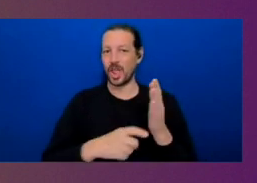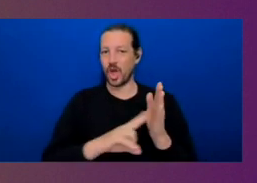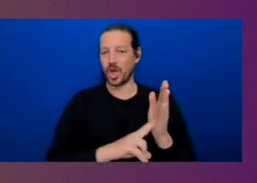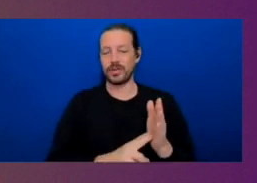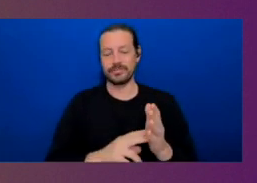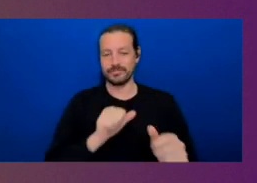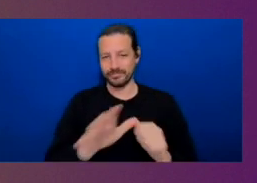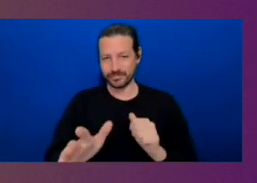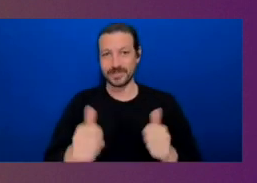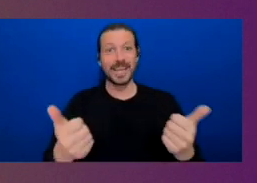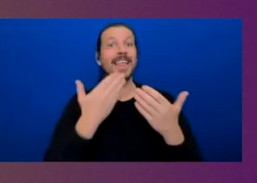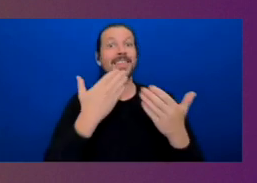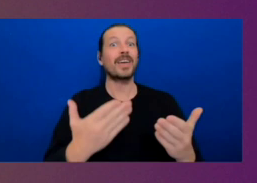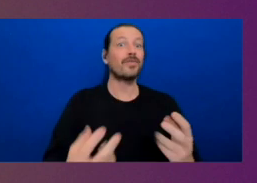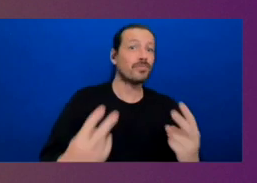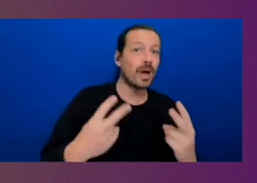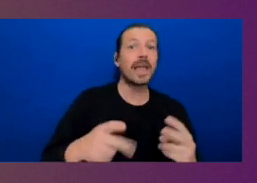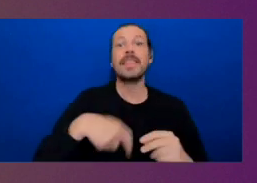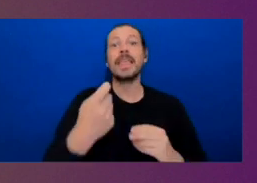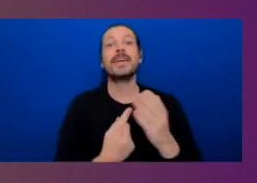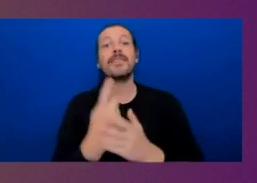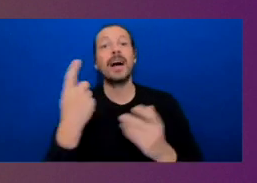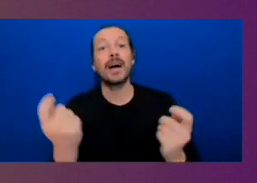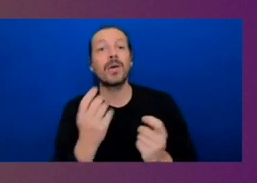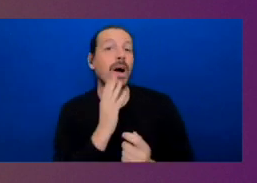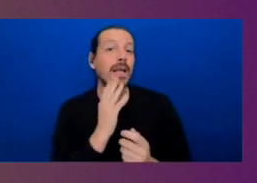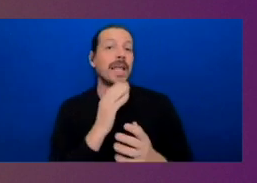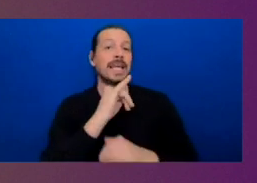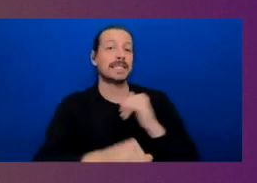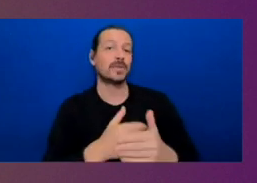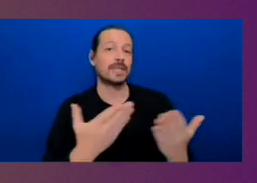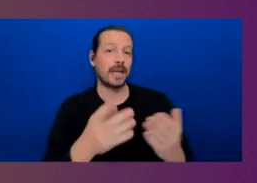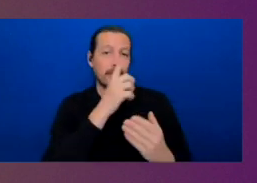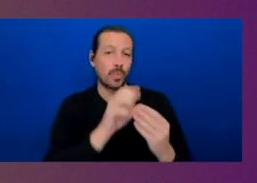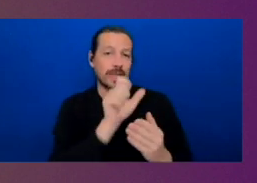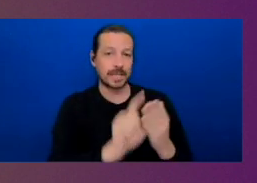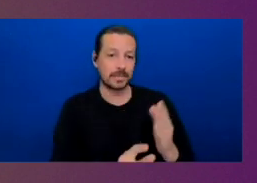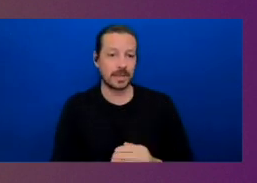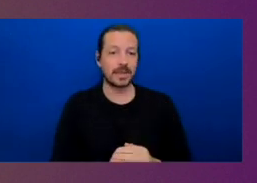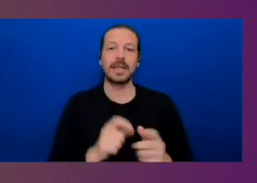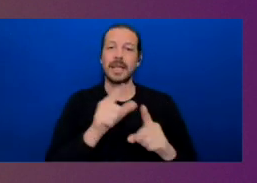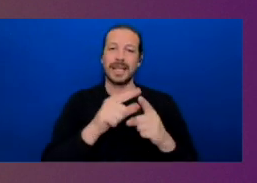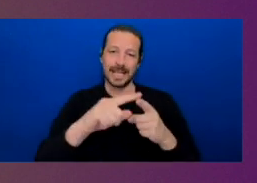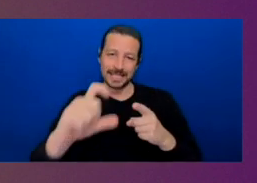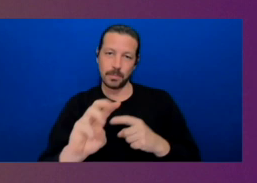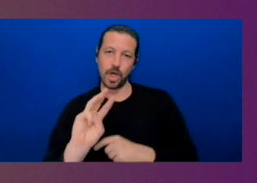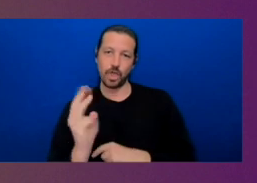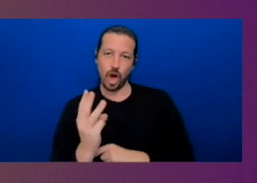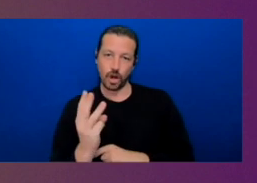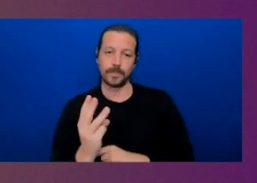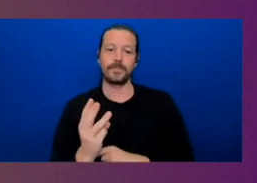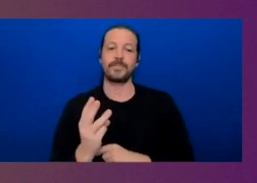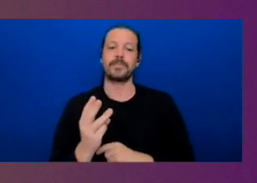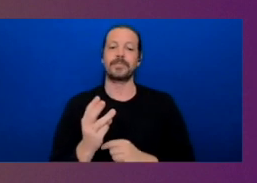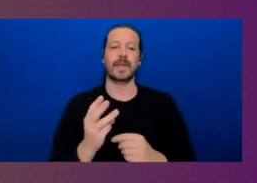So thank you for joining us. Our next event will be on International Day for People with Disability on December the 3rd. And our